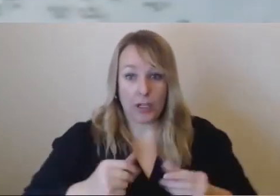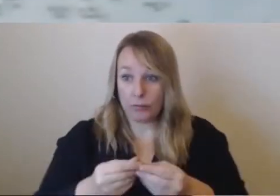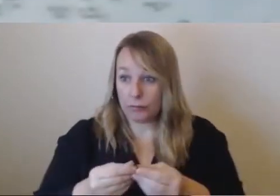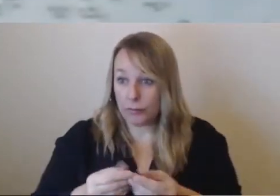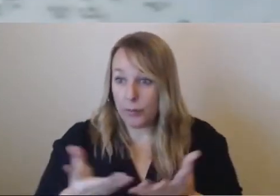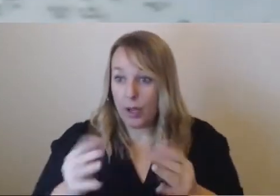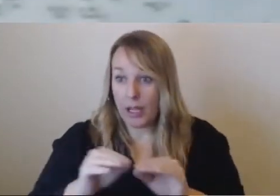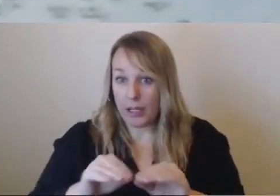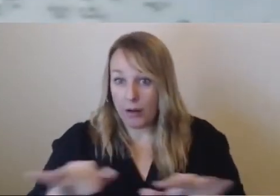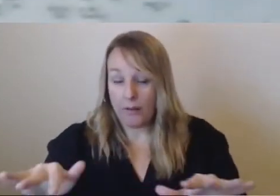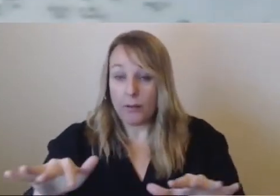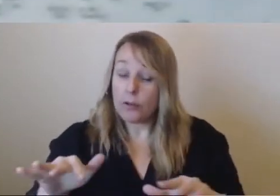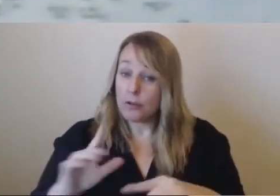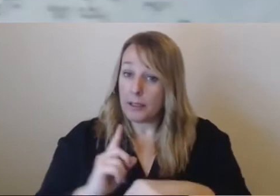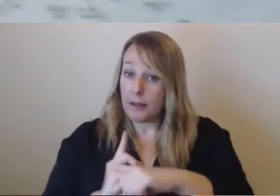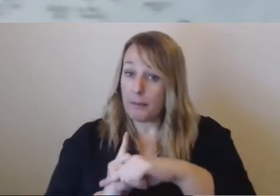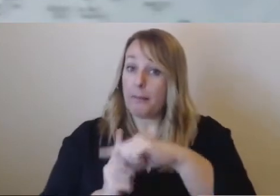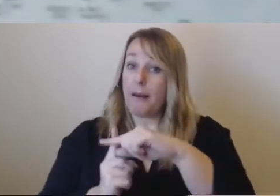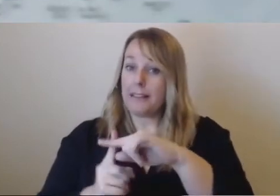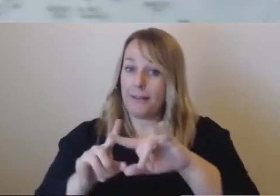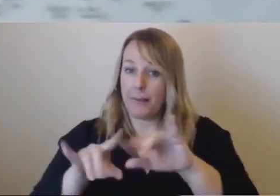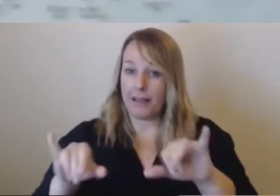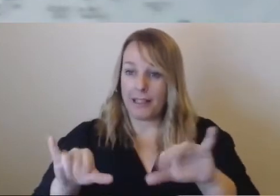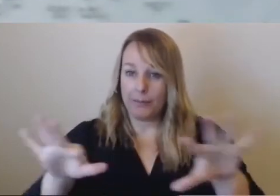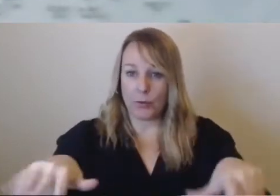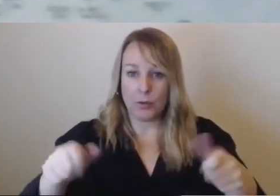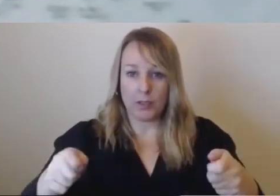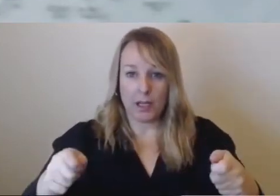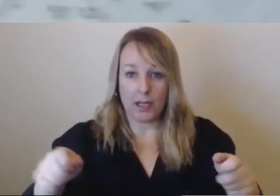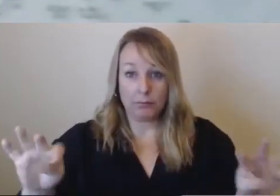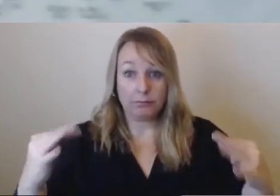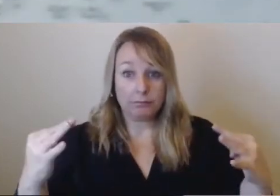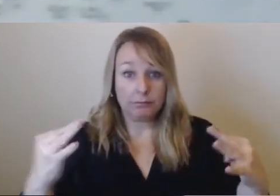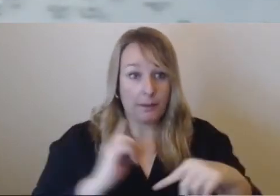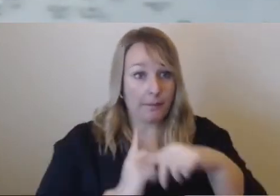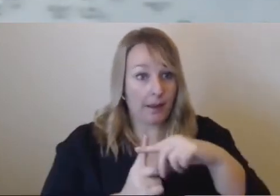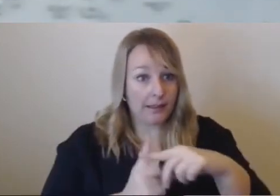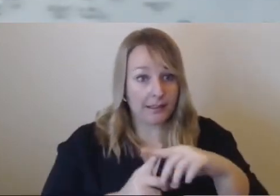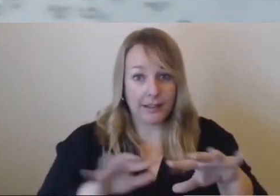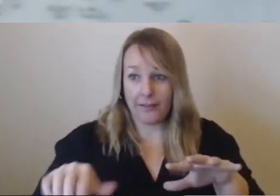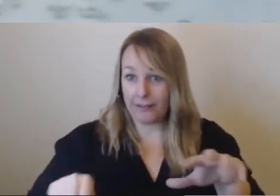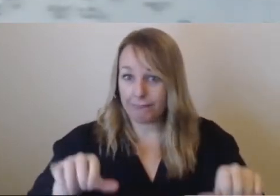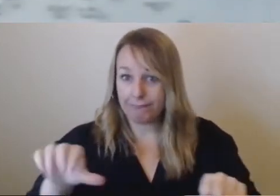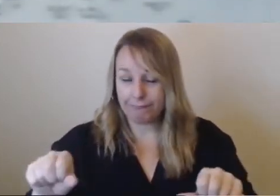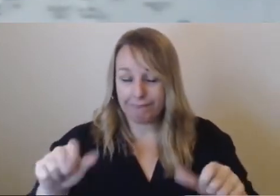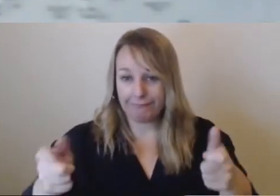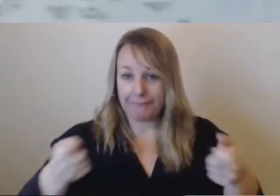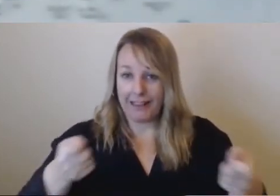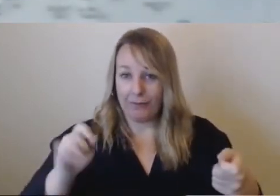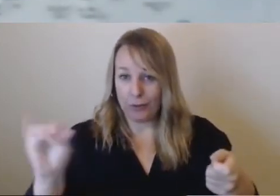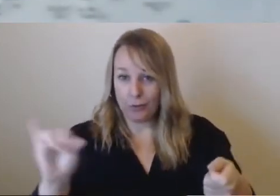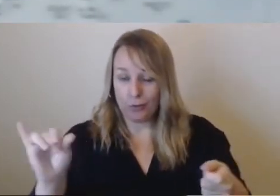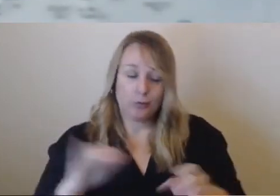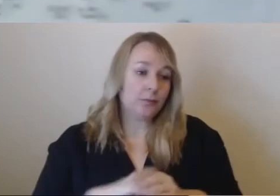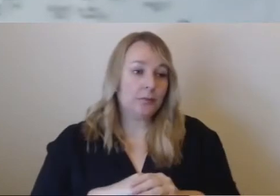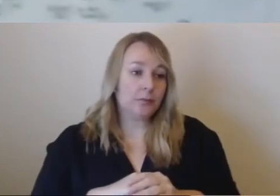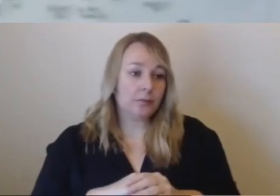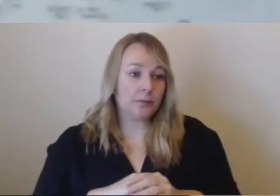get leverage in the world or a better image in the world. And meanwhile, Canada has bought up